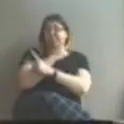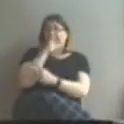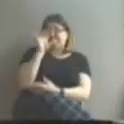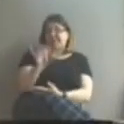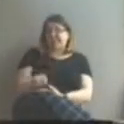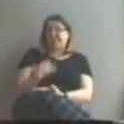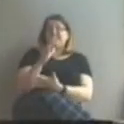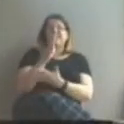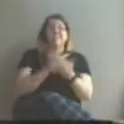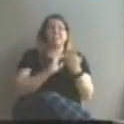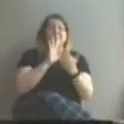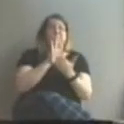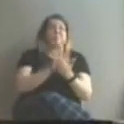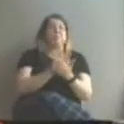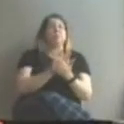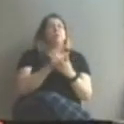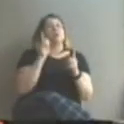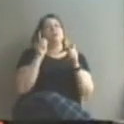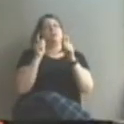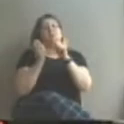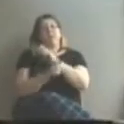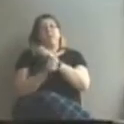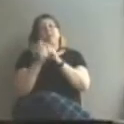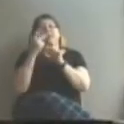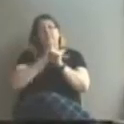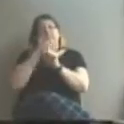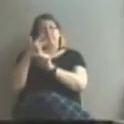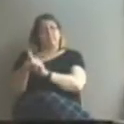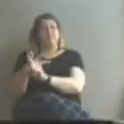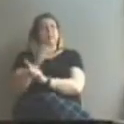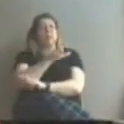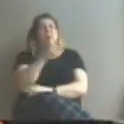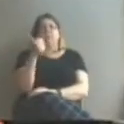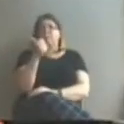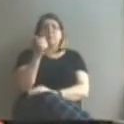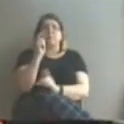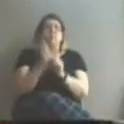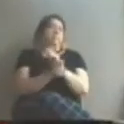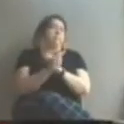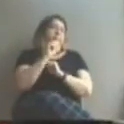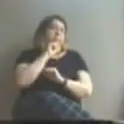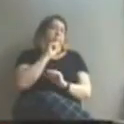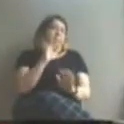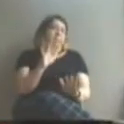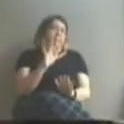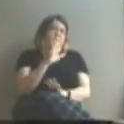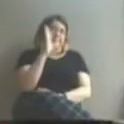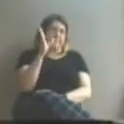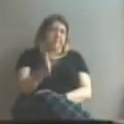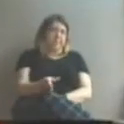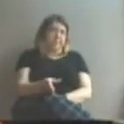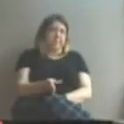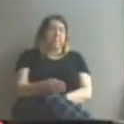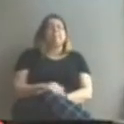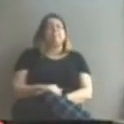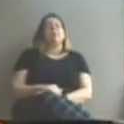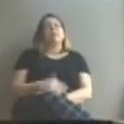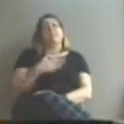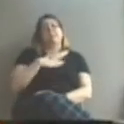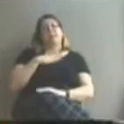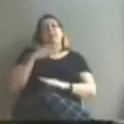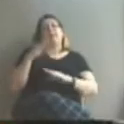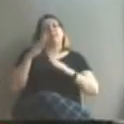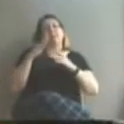and some schools are changing on schedule, and others aren't being changed at all. My maintenance